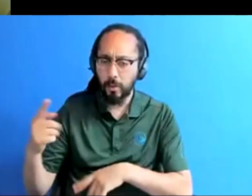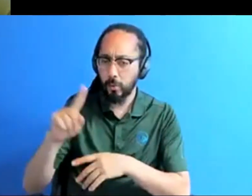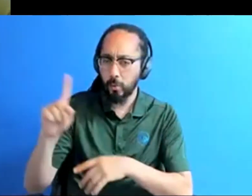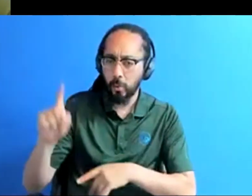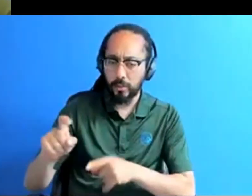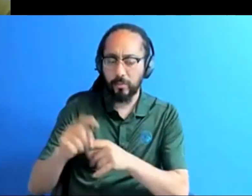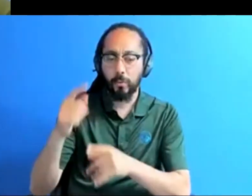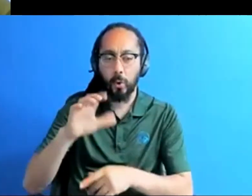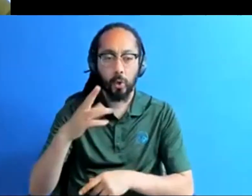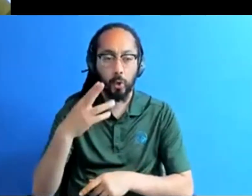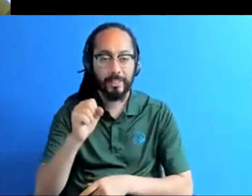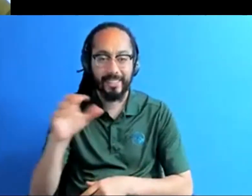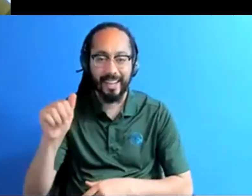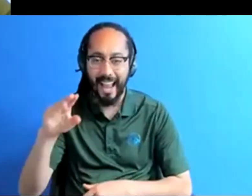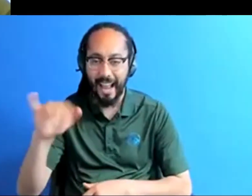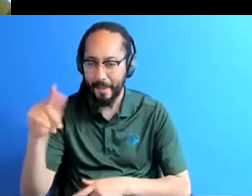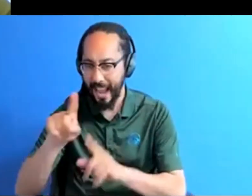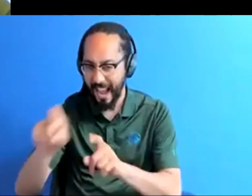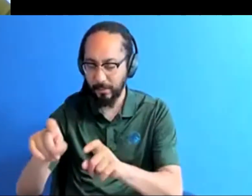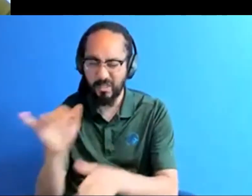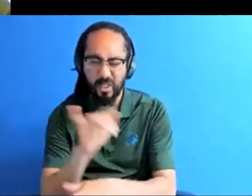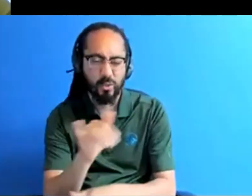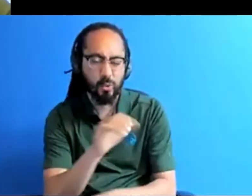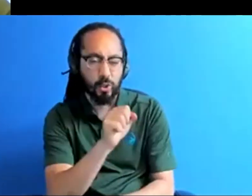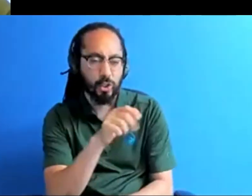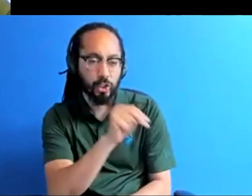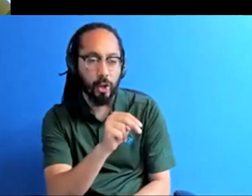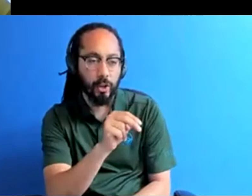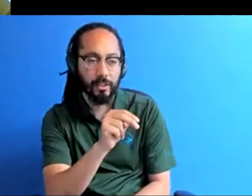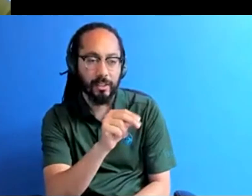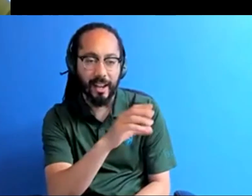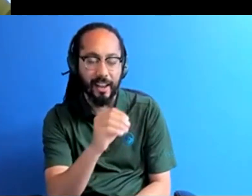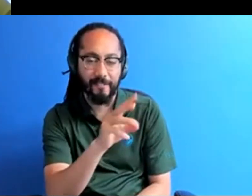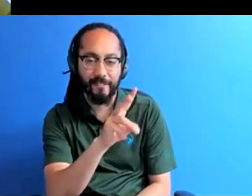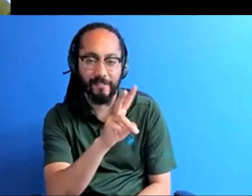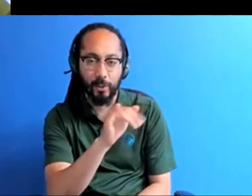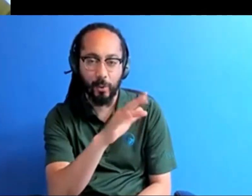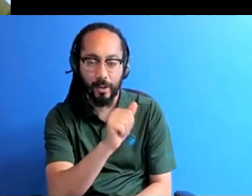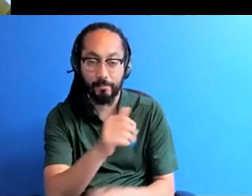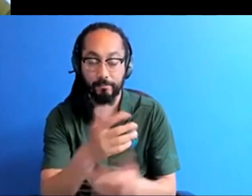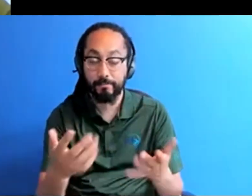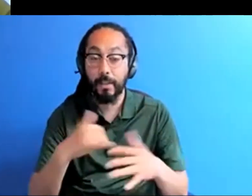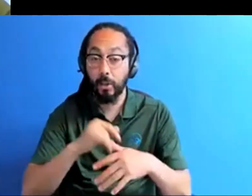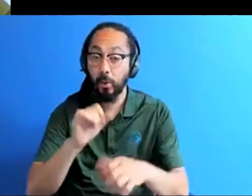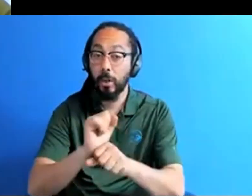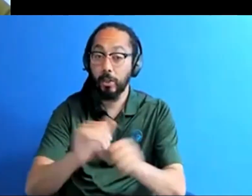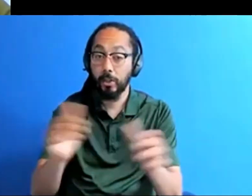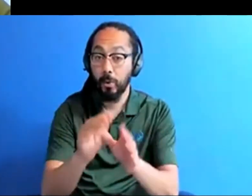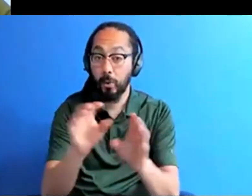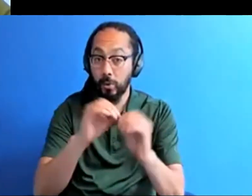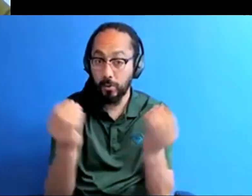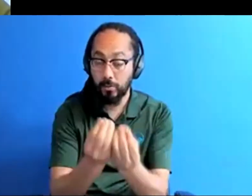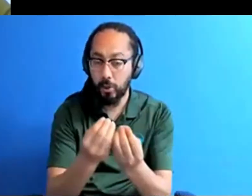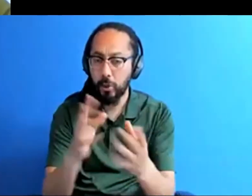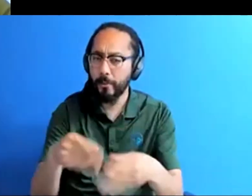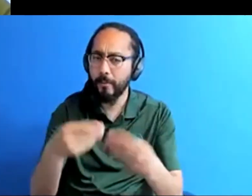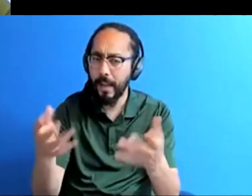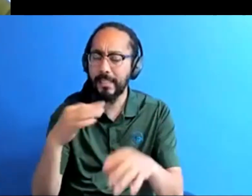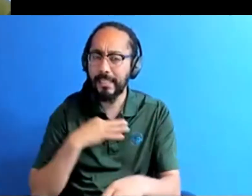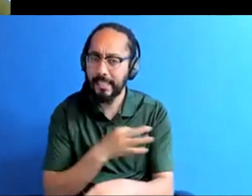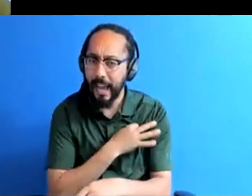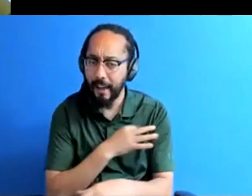Victoria equally as well. And working with smaller arts organizations, do you provide staff who can give technical support and problem